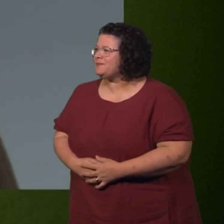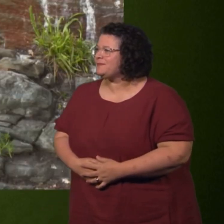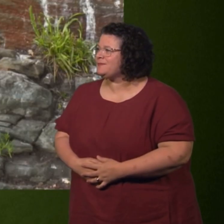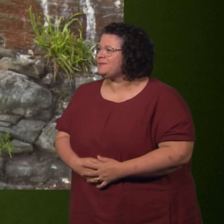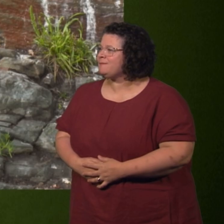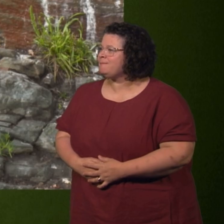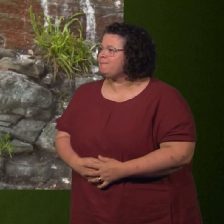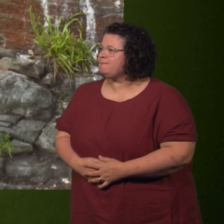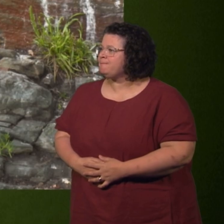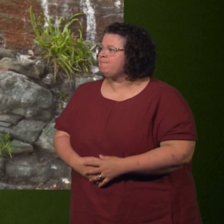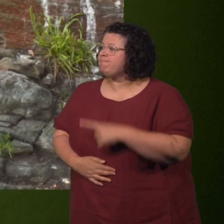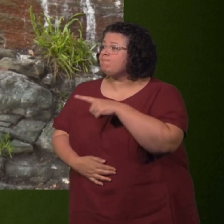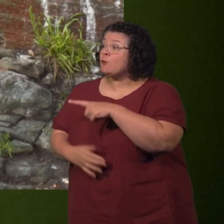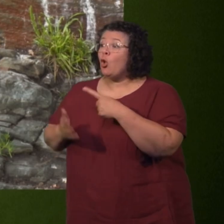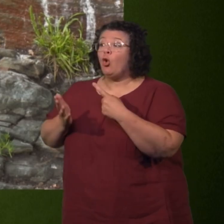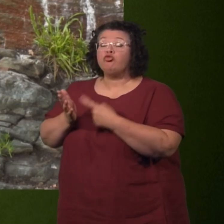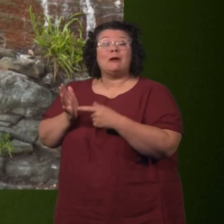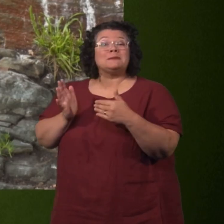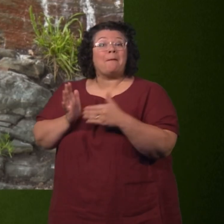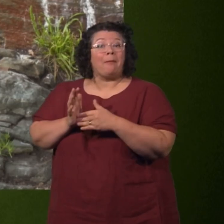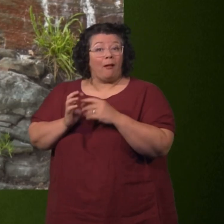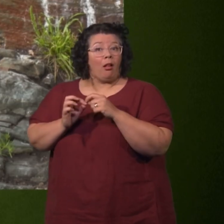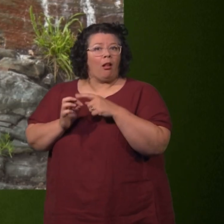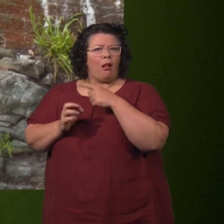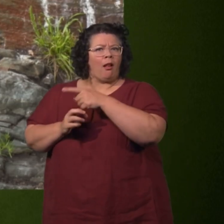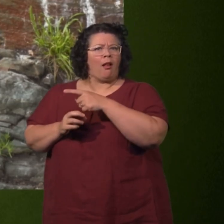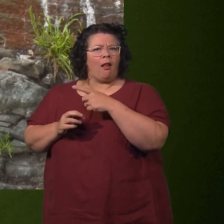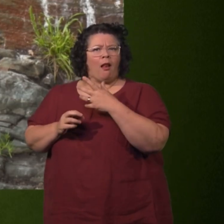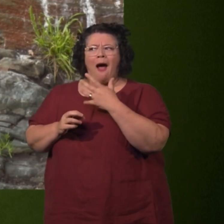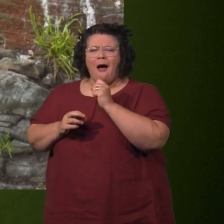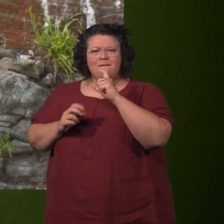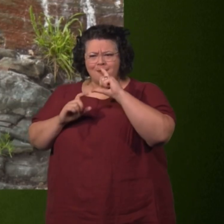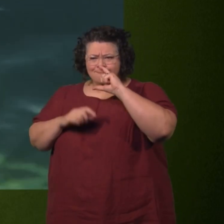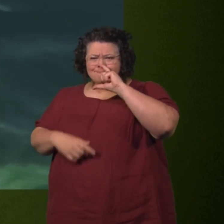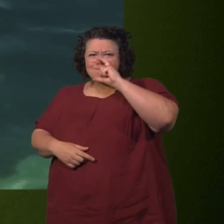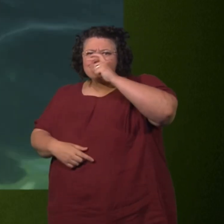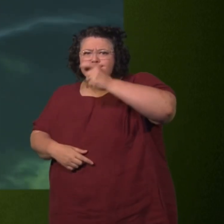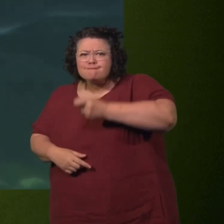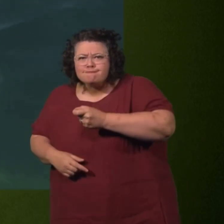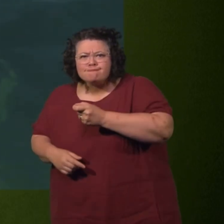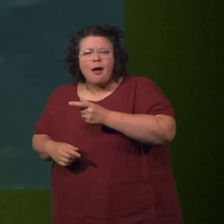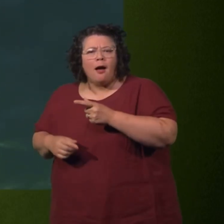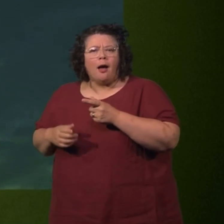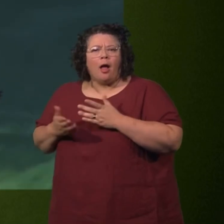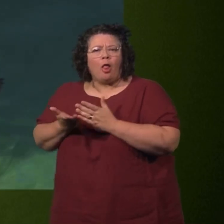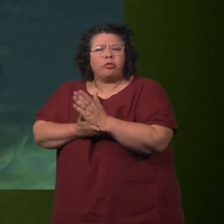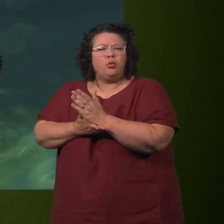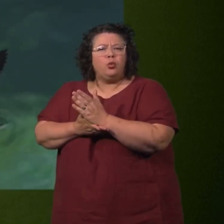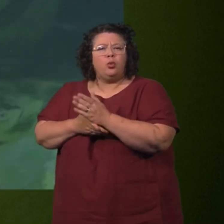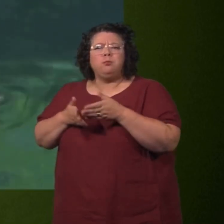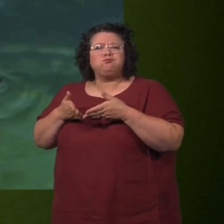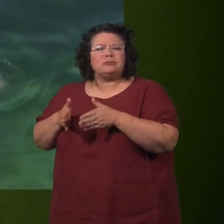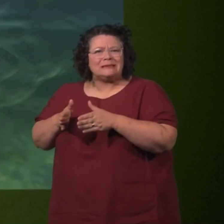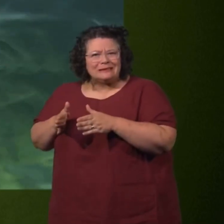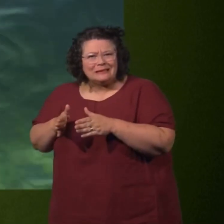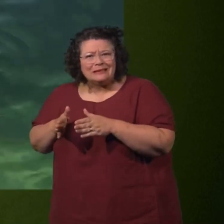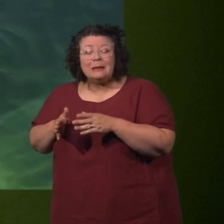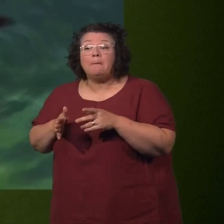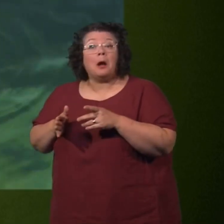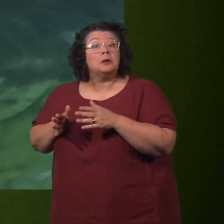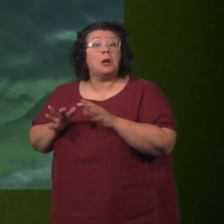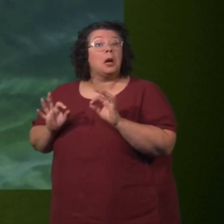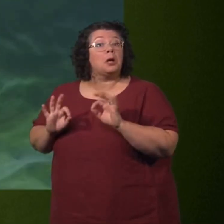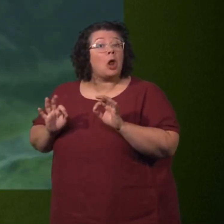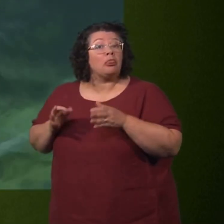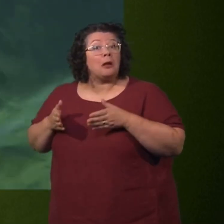very pointy, slender bill. Now, the breeding birds, the razorbills, will have these chunky bills during the breeding season, but